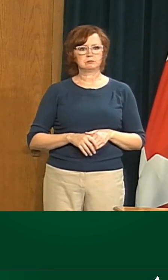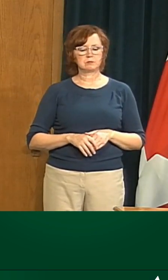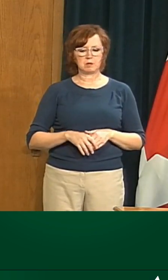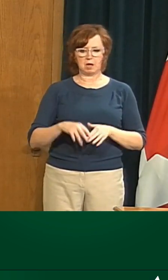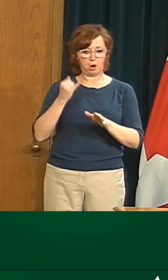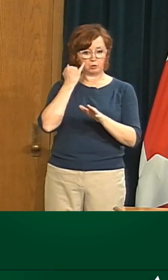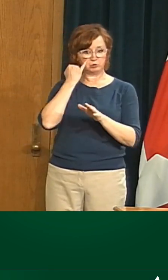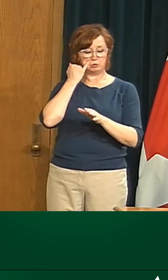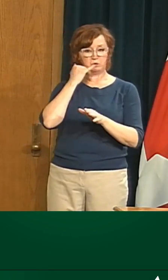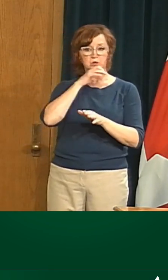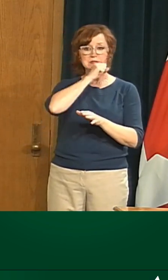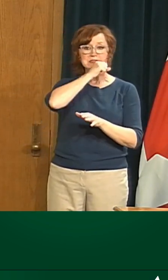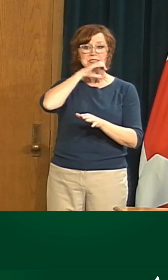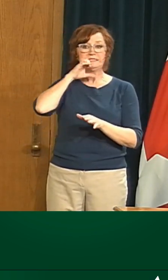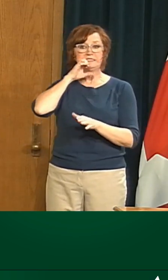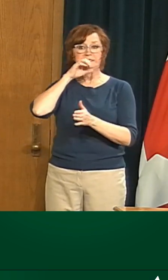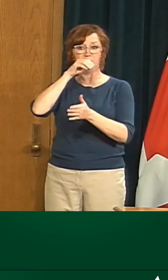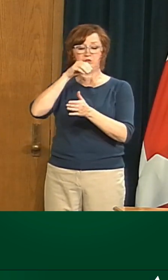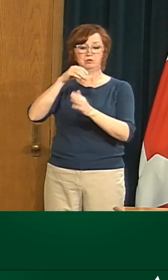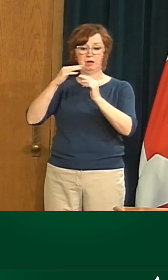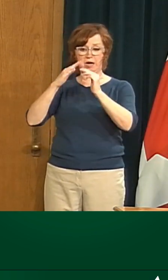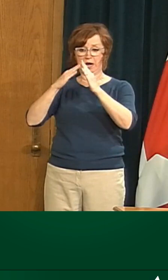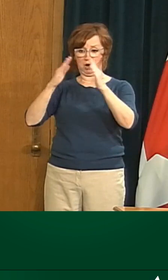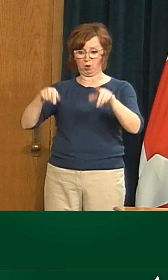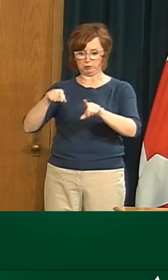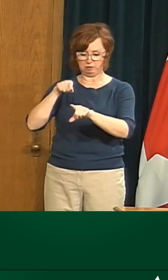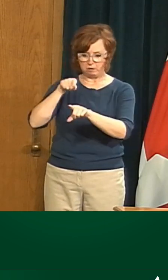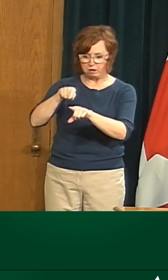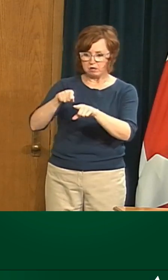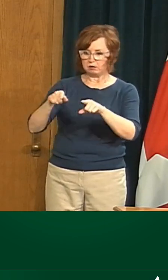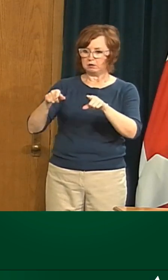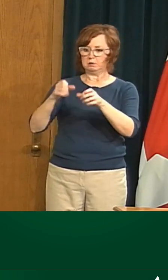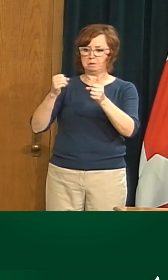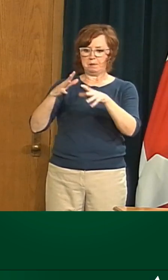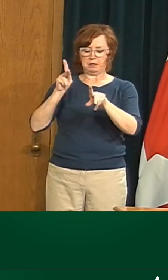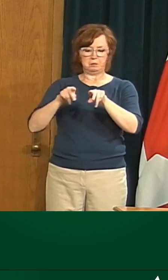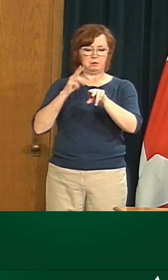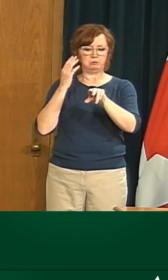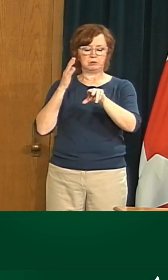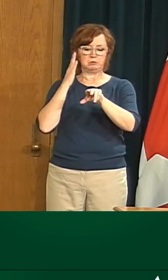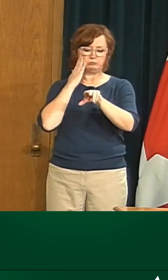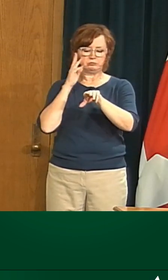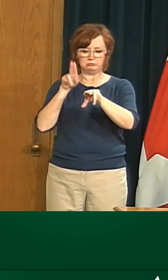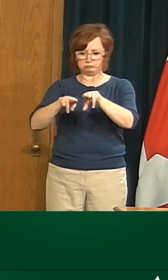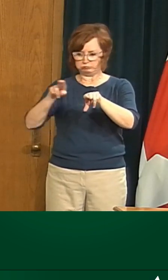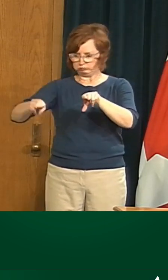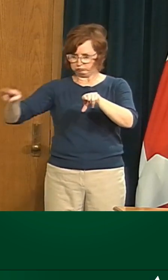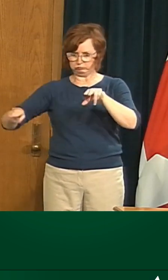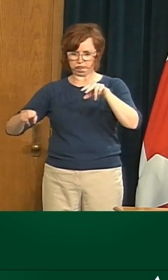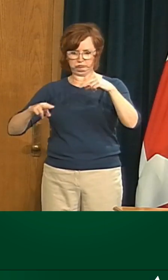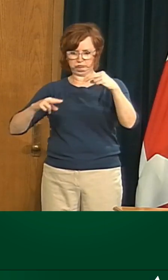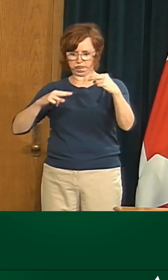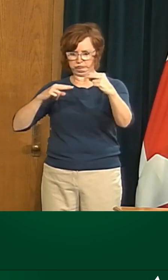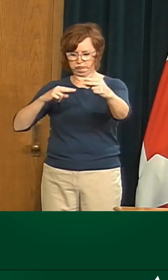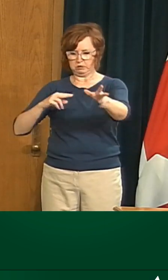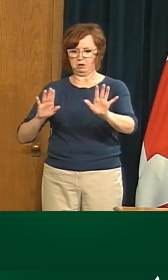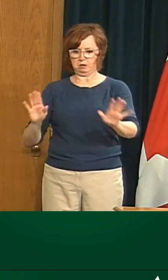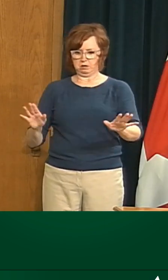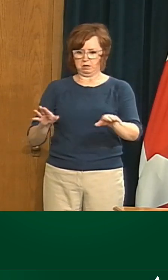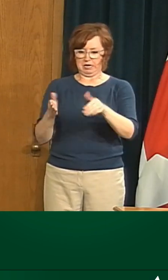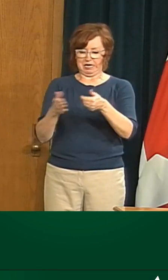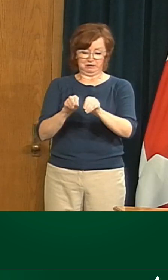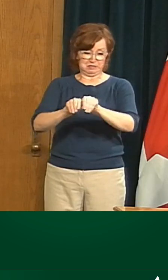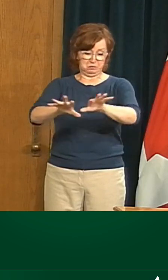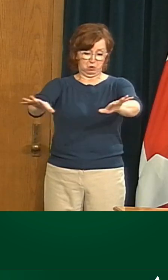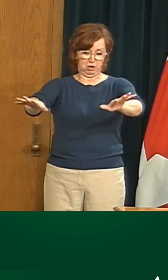determine that the cases are not from anything that has occurred with reopening phase 1 or 2